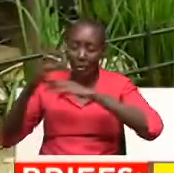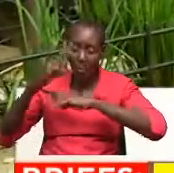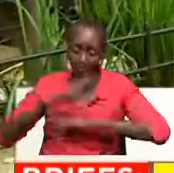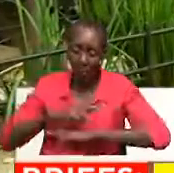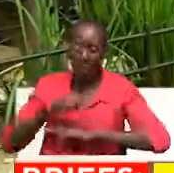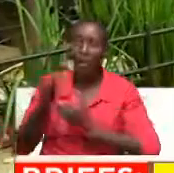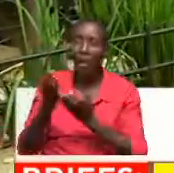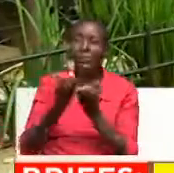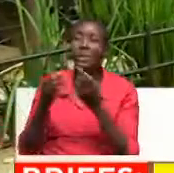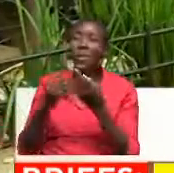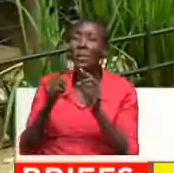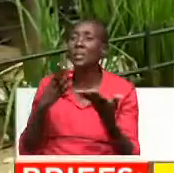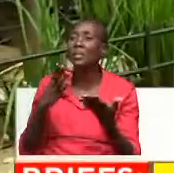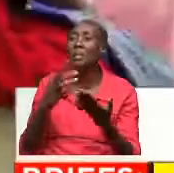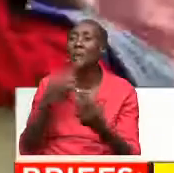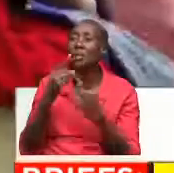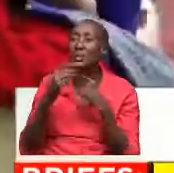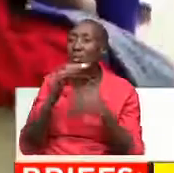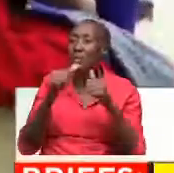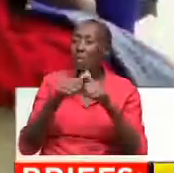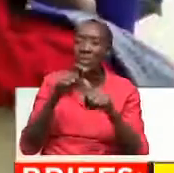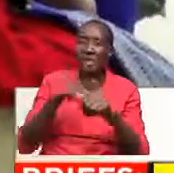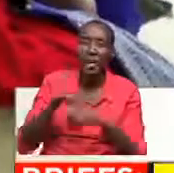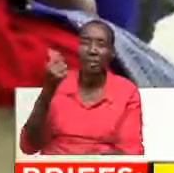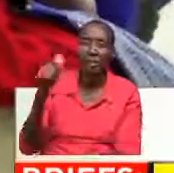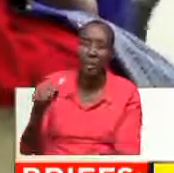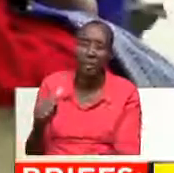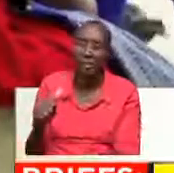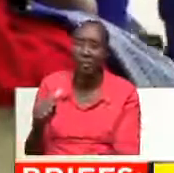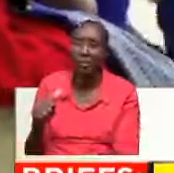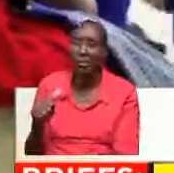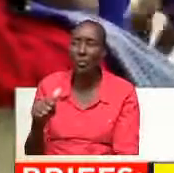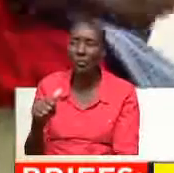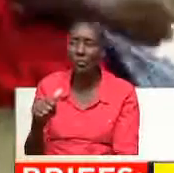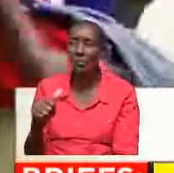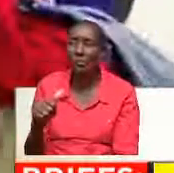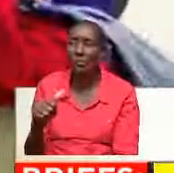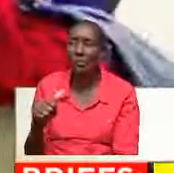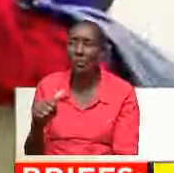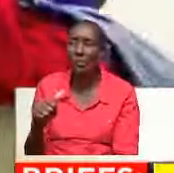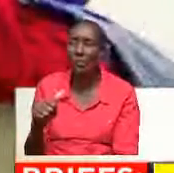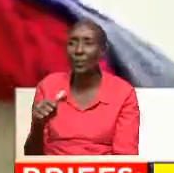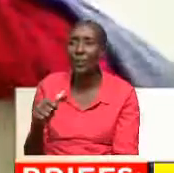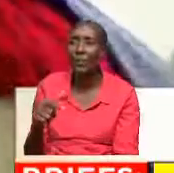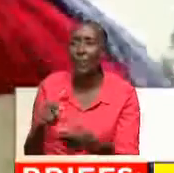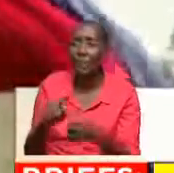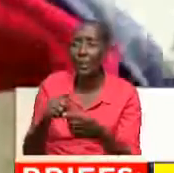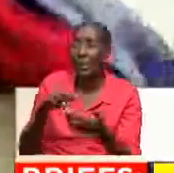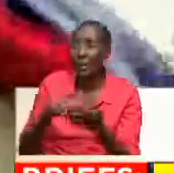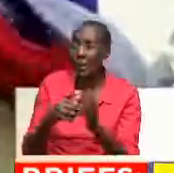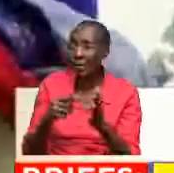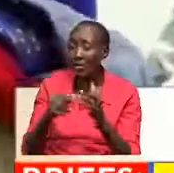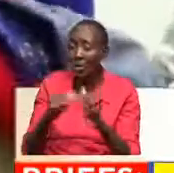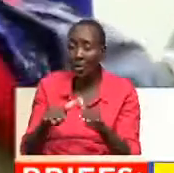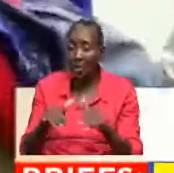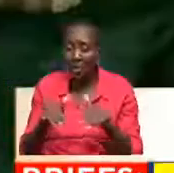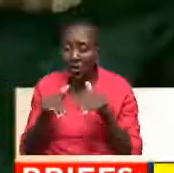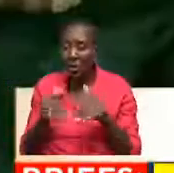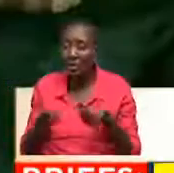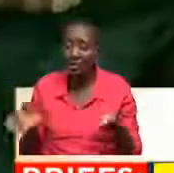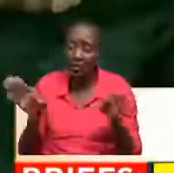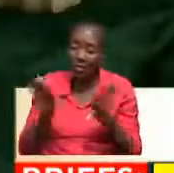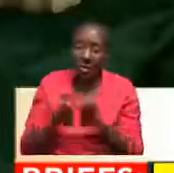not specified when measures would be announced. For workers like Malimele, that means waiting for the lockdown to